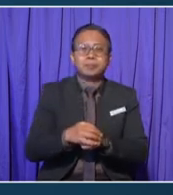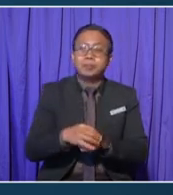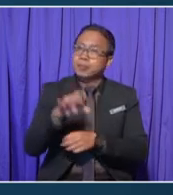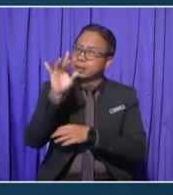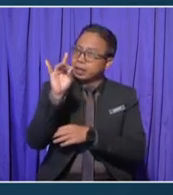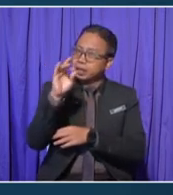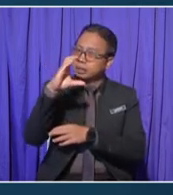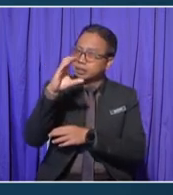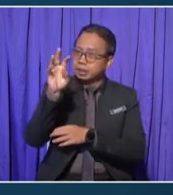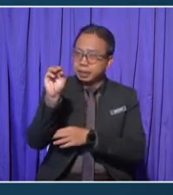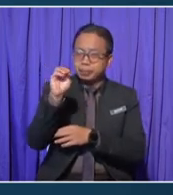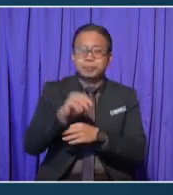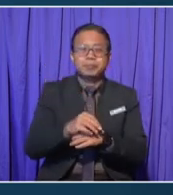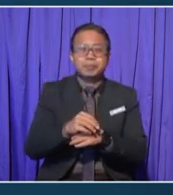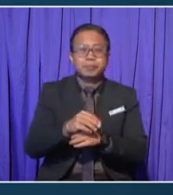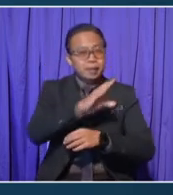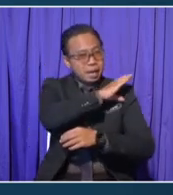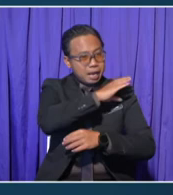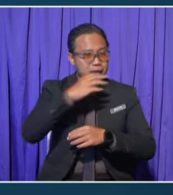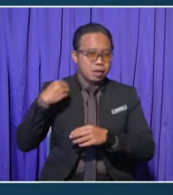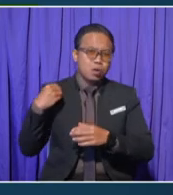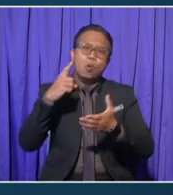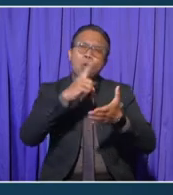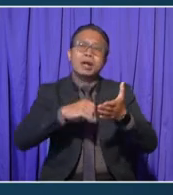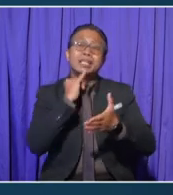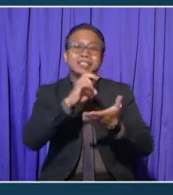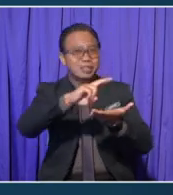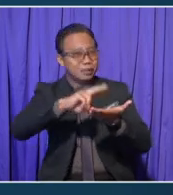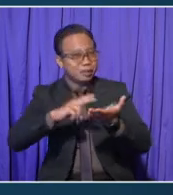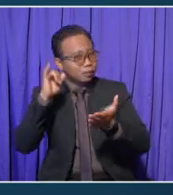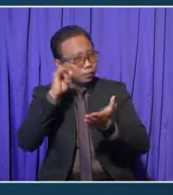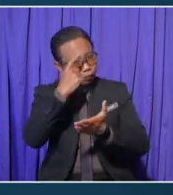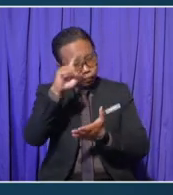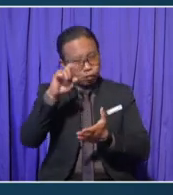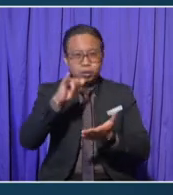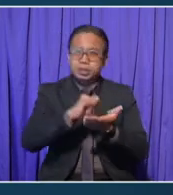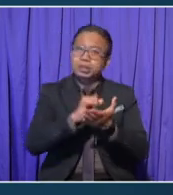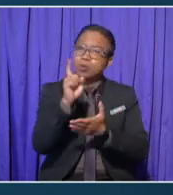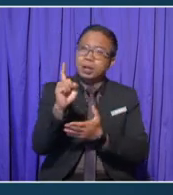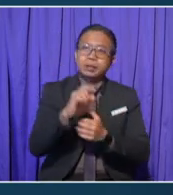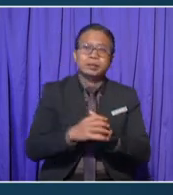8 centimeter, and what is the reading for this one?